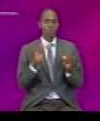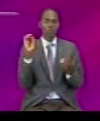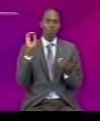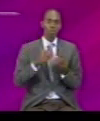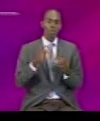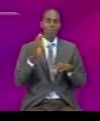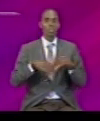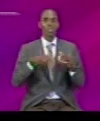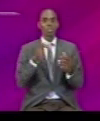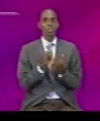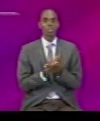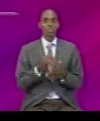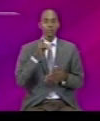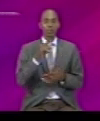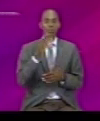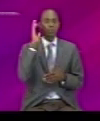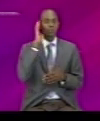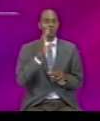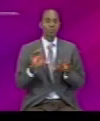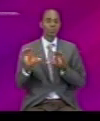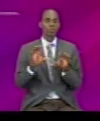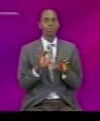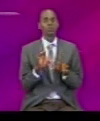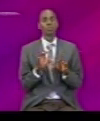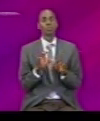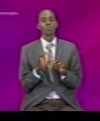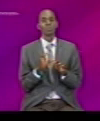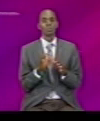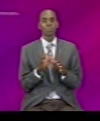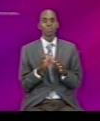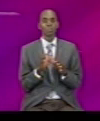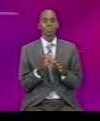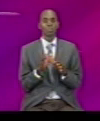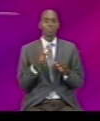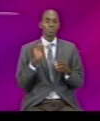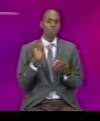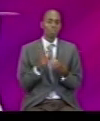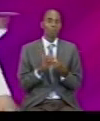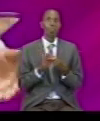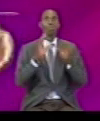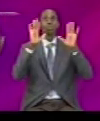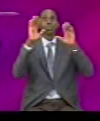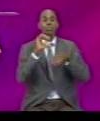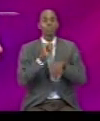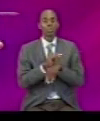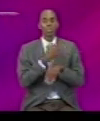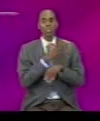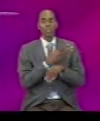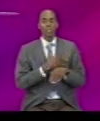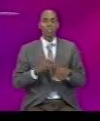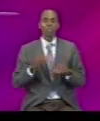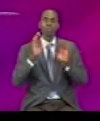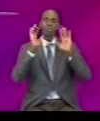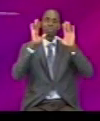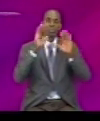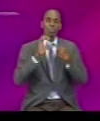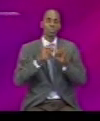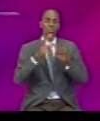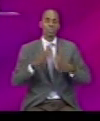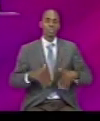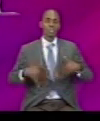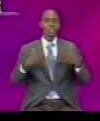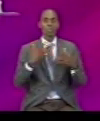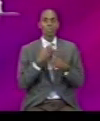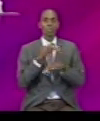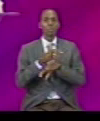do. Works of miracles, signs, and wonders in your life and ministry. Let's pray that the Lord